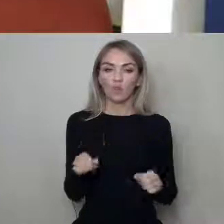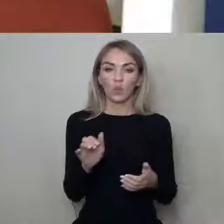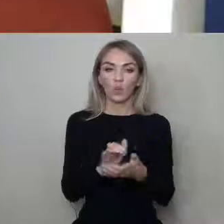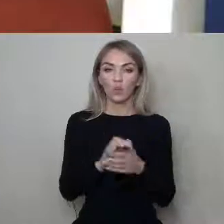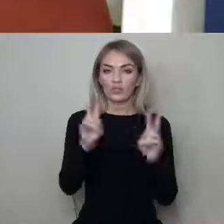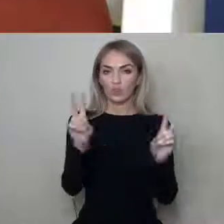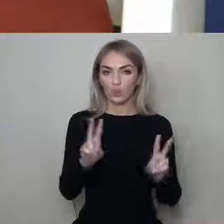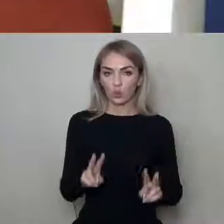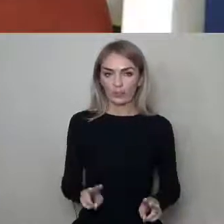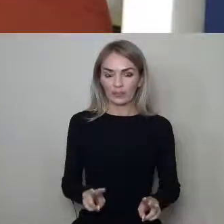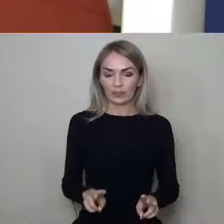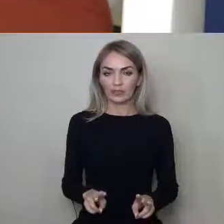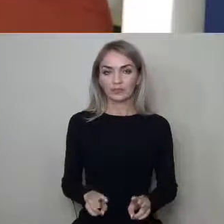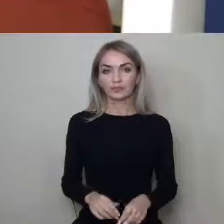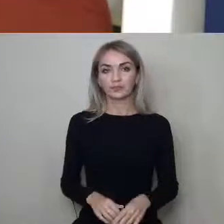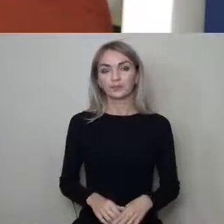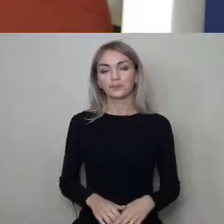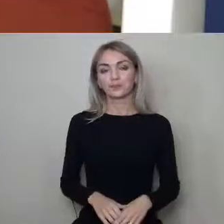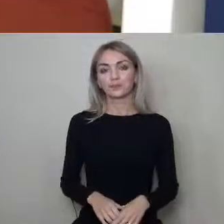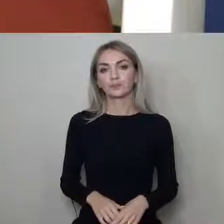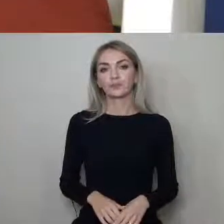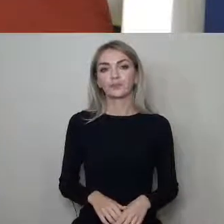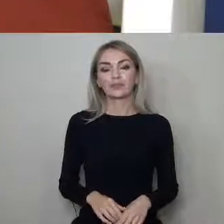very difficult